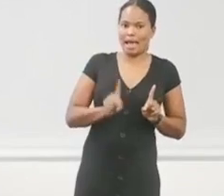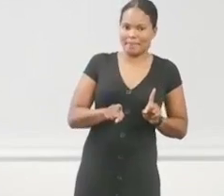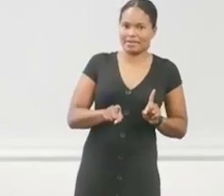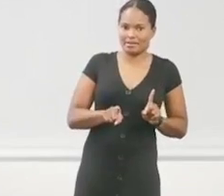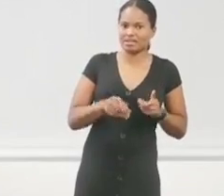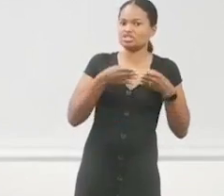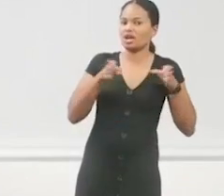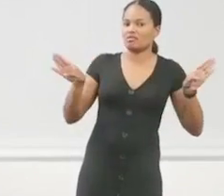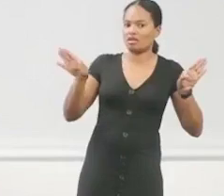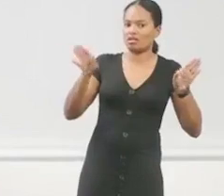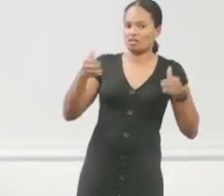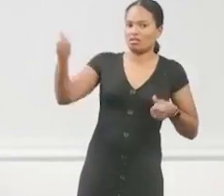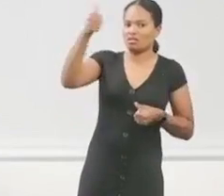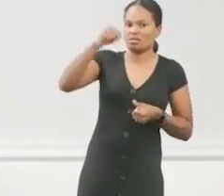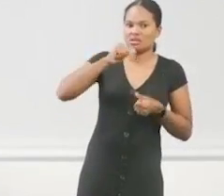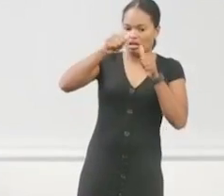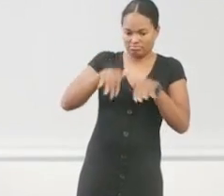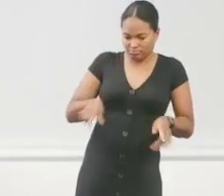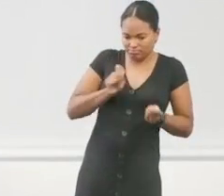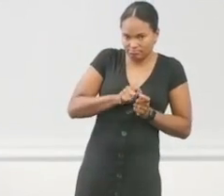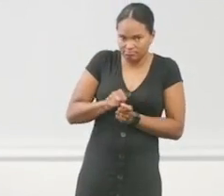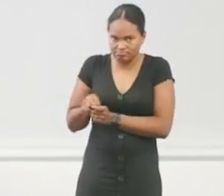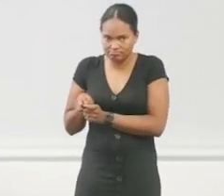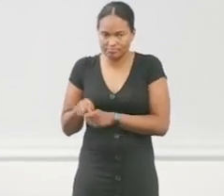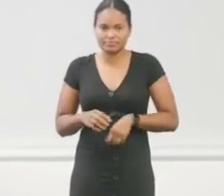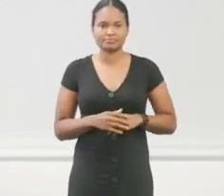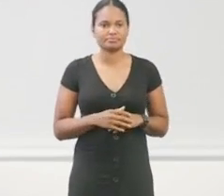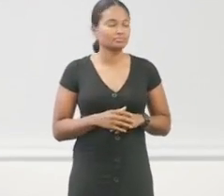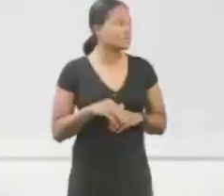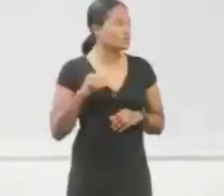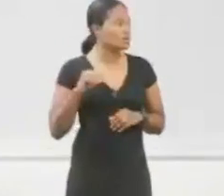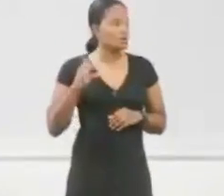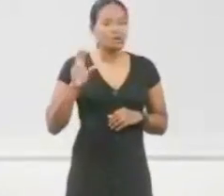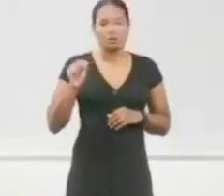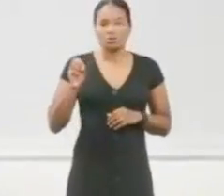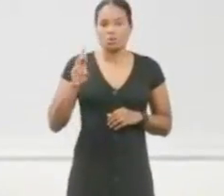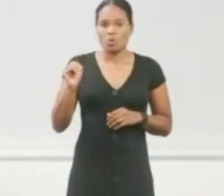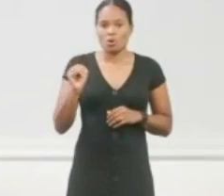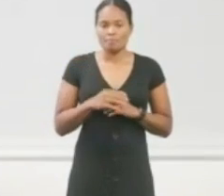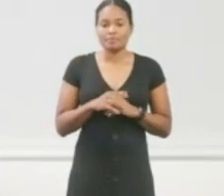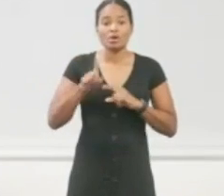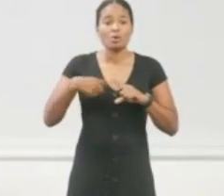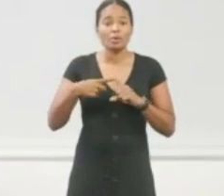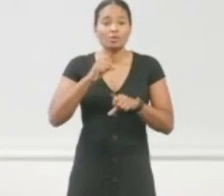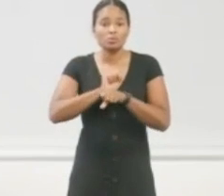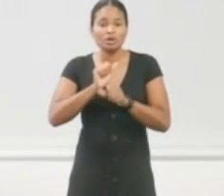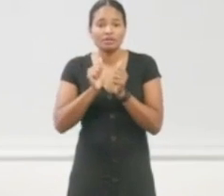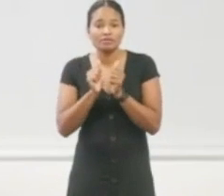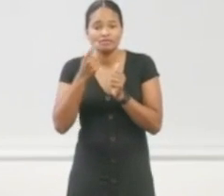that higher level. Yeah, but everybody has to understand, especially when you're working for an organization, nonprofit, healthcare,